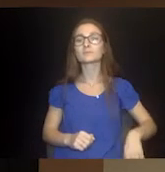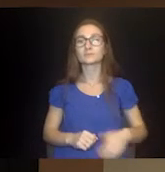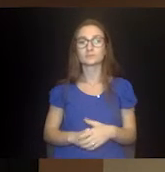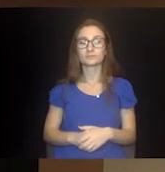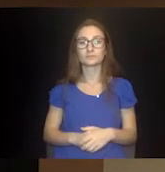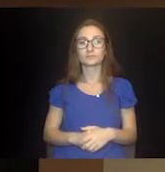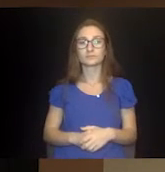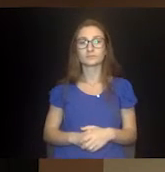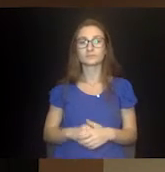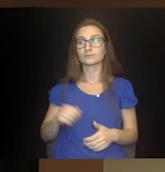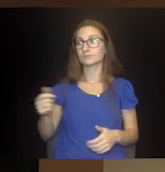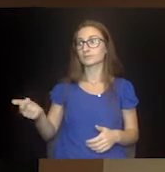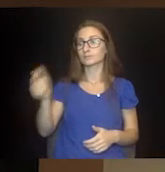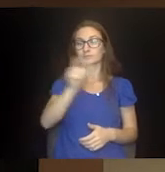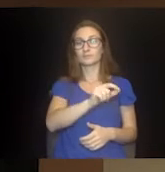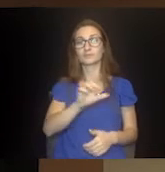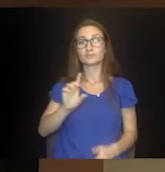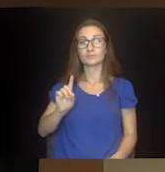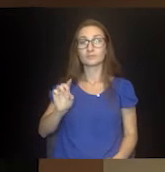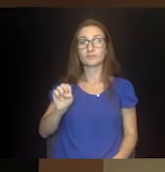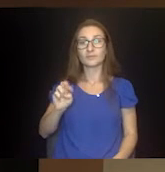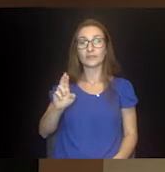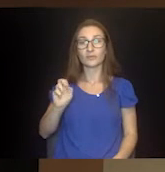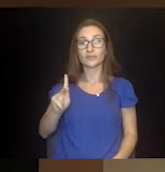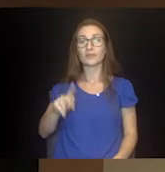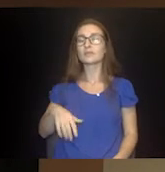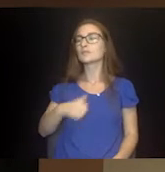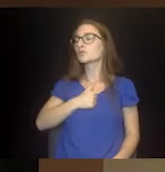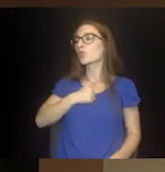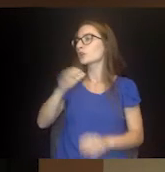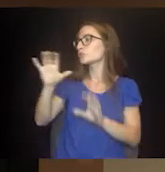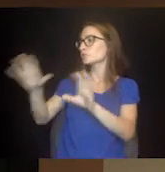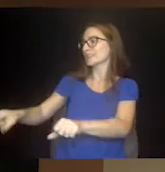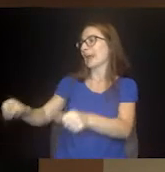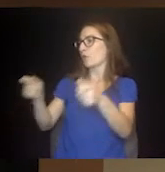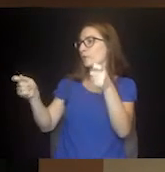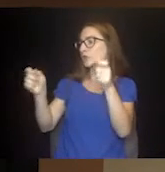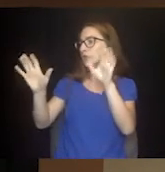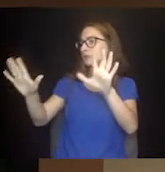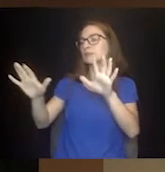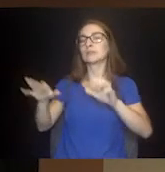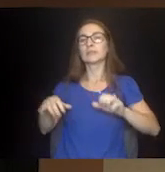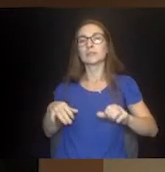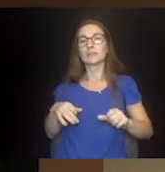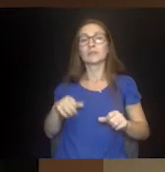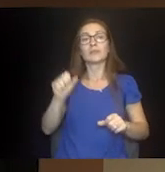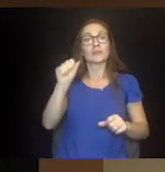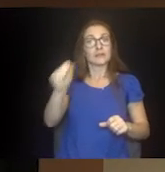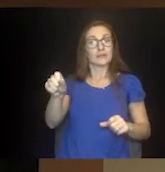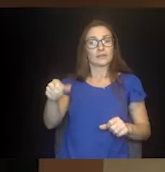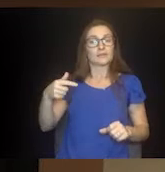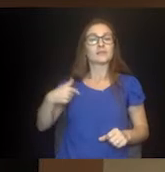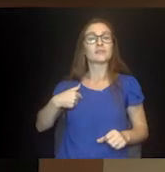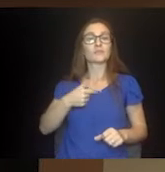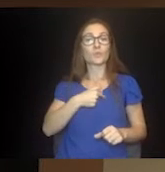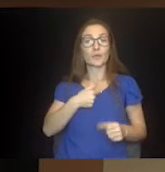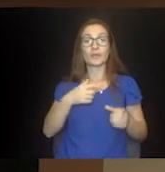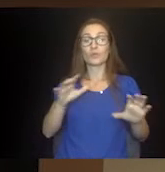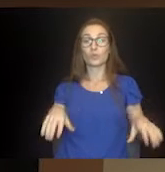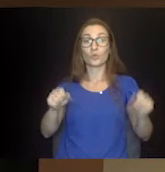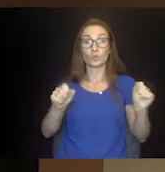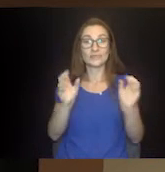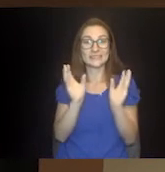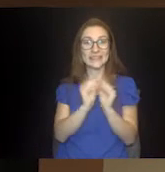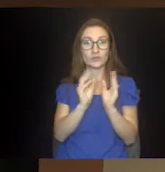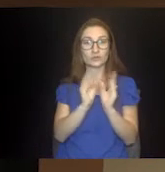again? You can just let Derek. Right. Yeah, sorry. We'll just let Derek explain that. Yeah, I'm sorry. I'm sorry to take over, Brandon. But yeah,